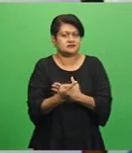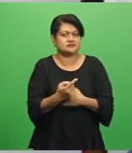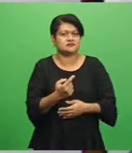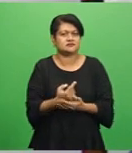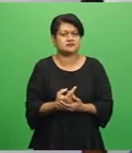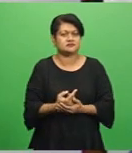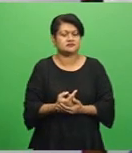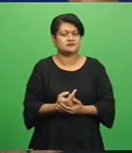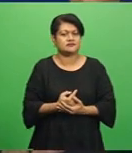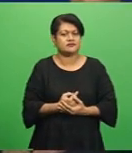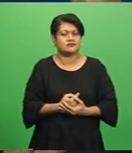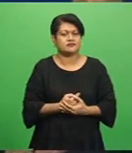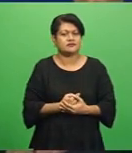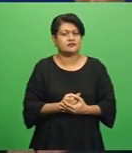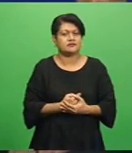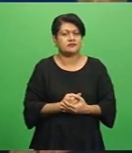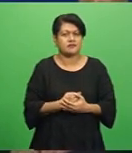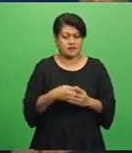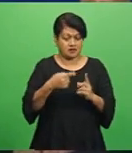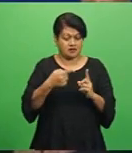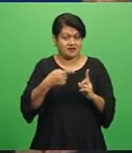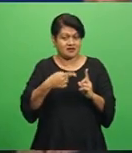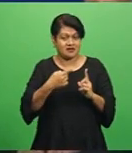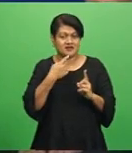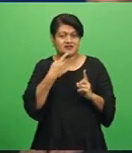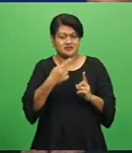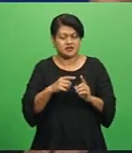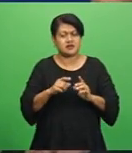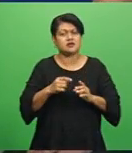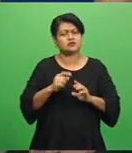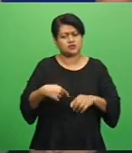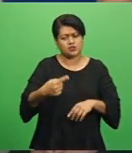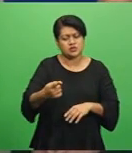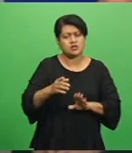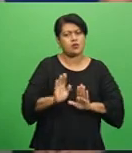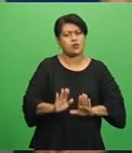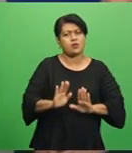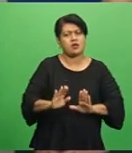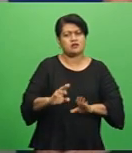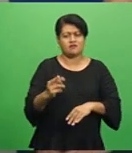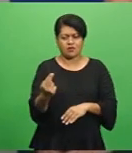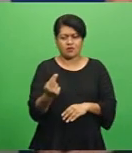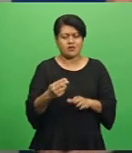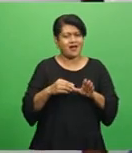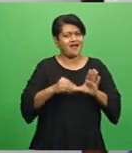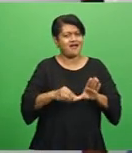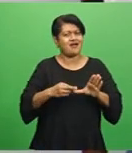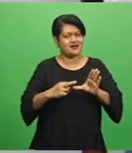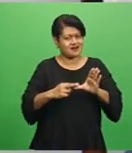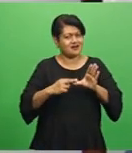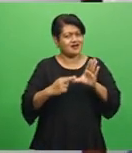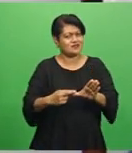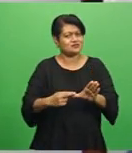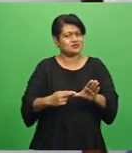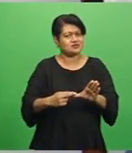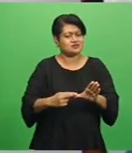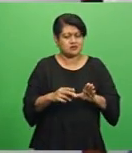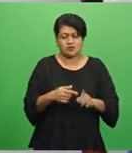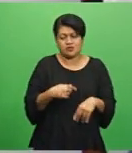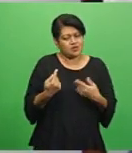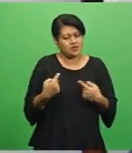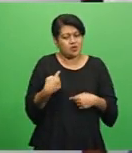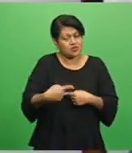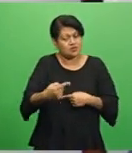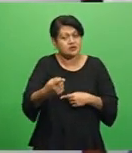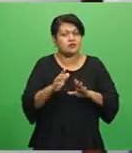to the Speaker. Ratu Ebenisa says he is still waiting for a response from the Speaker of Parliament. And we'll just have to wait on